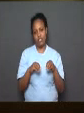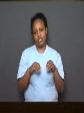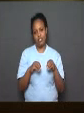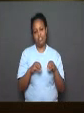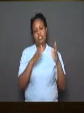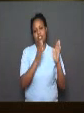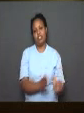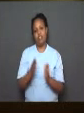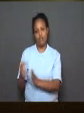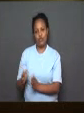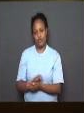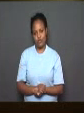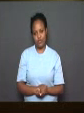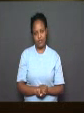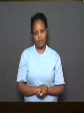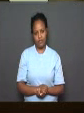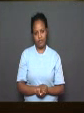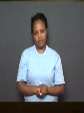Students, let's get ready.